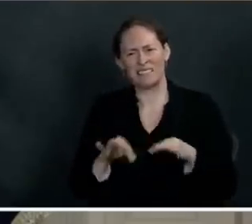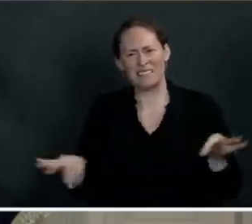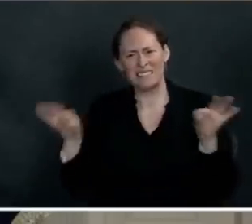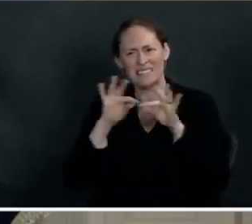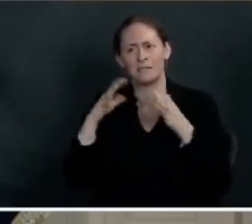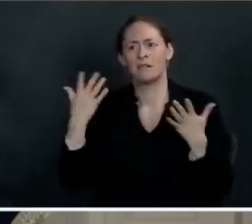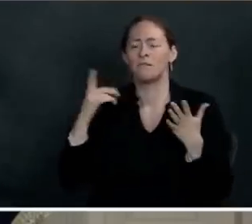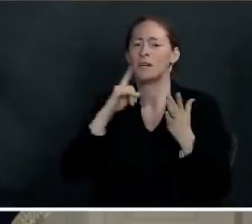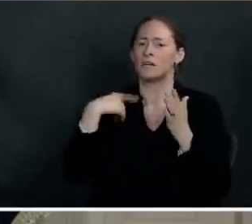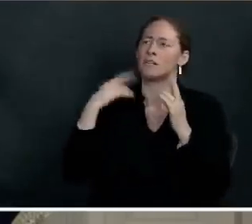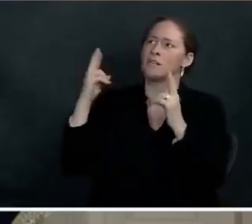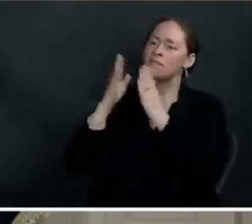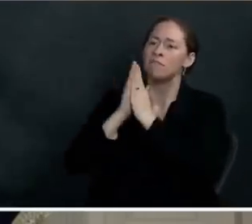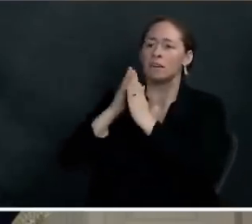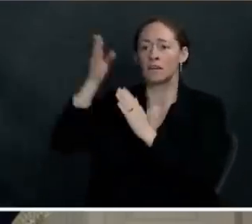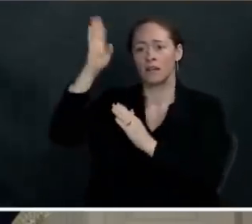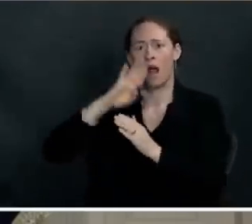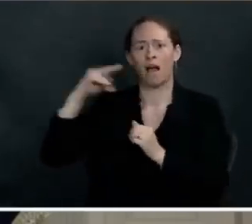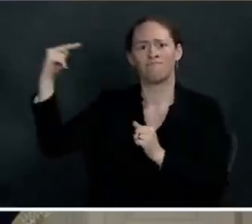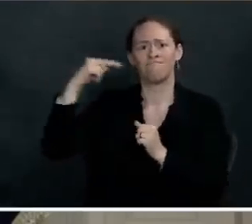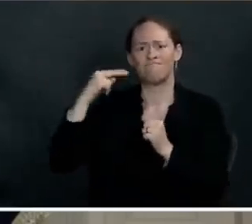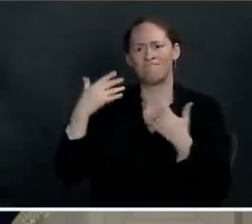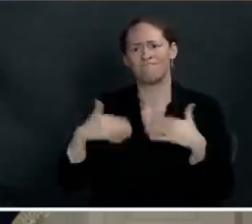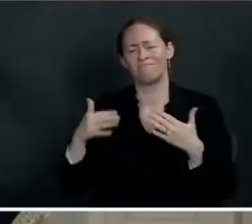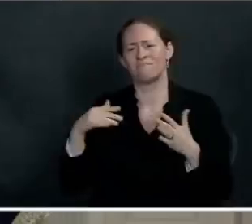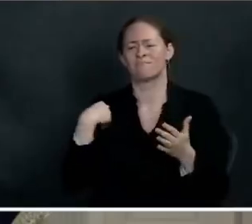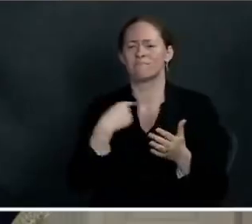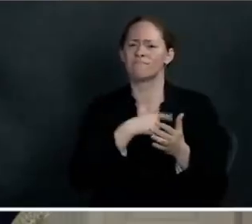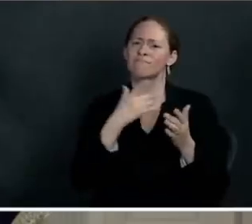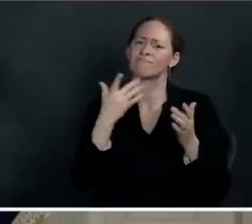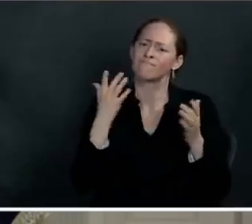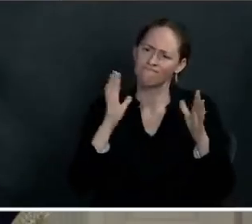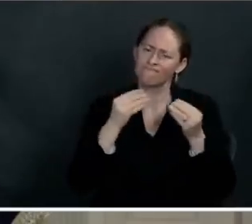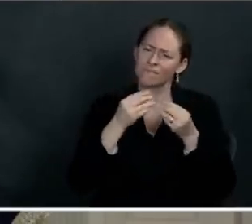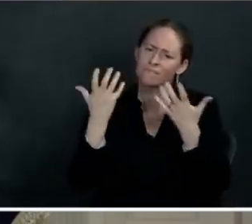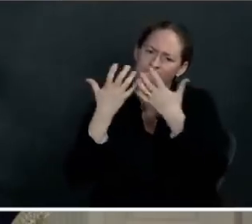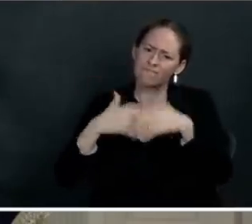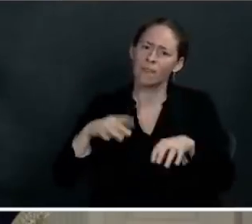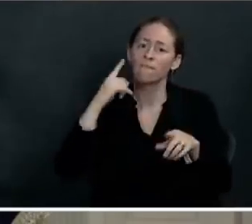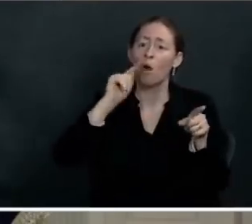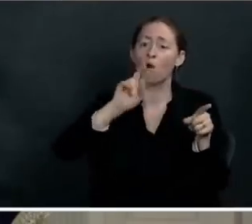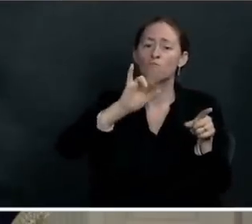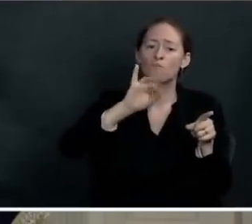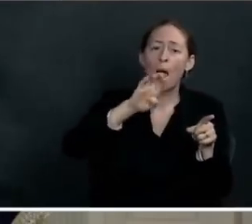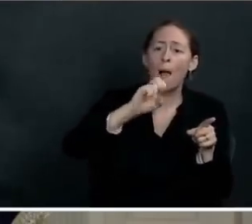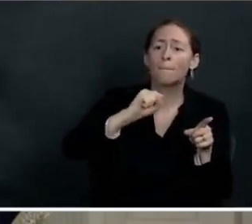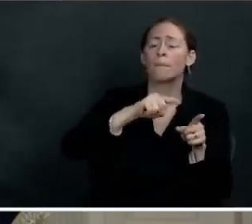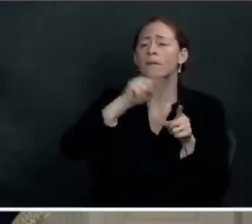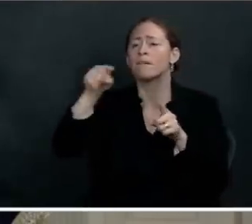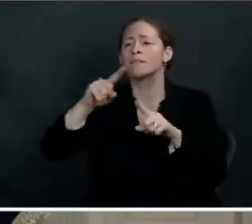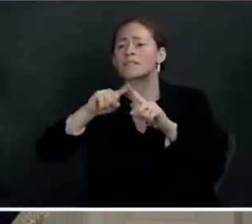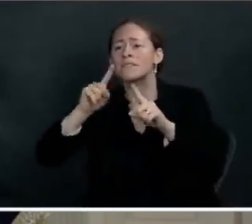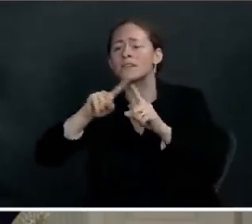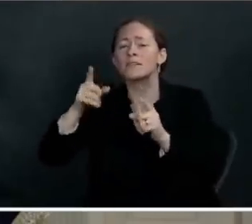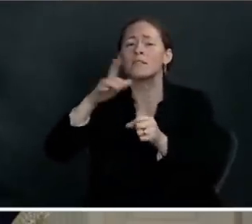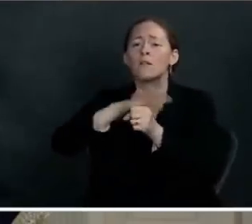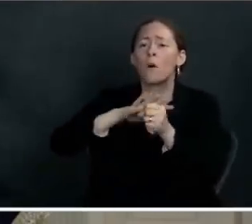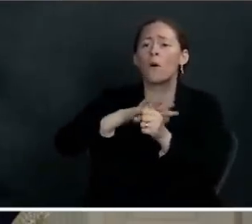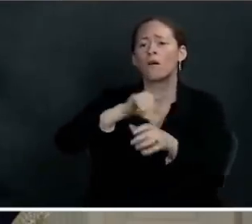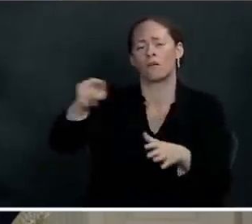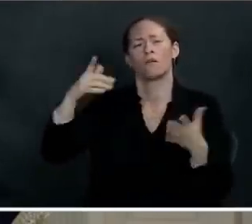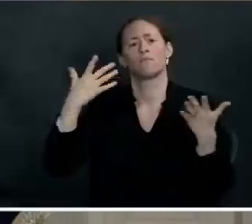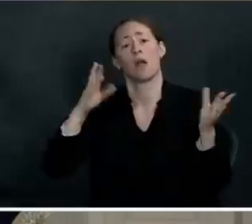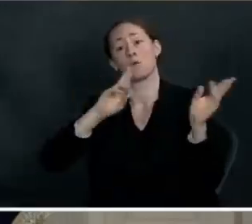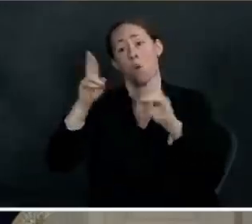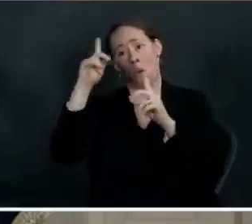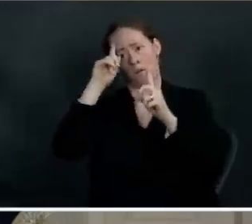states, tribes, and territories will now always have a reliable 3-week forecast and what the supply they're going to